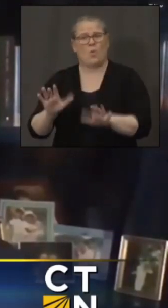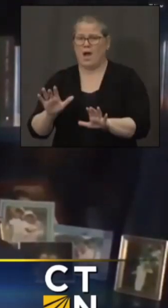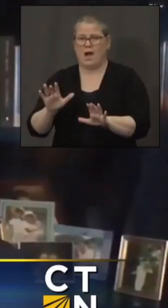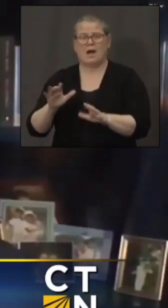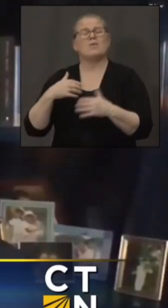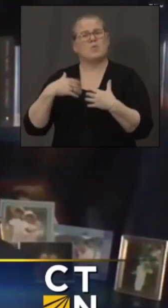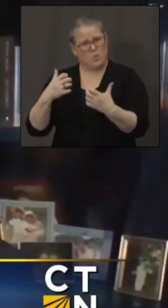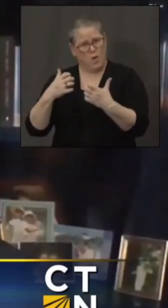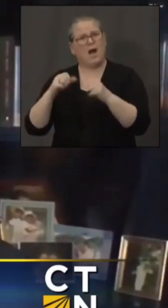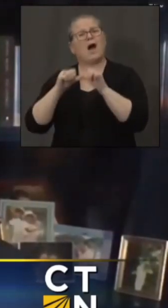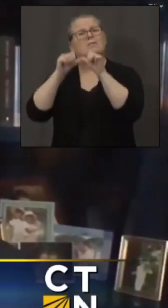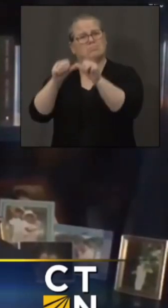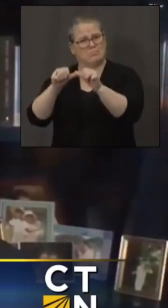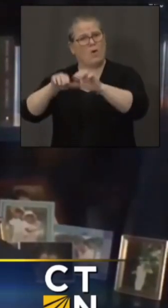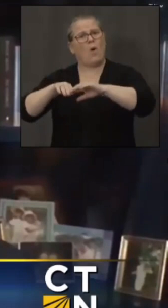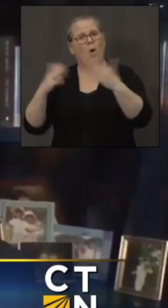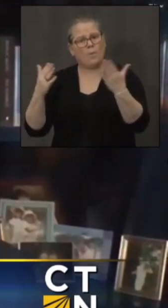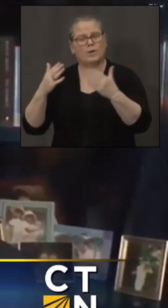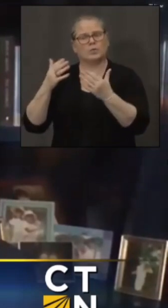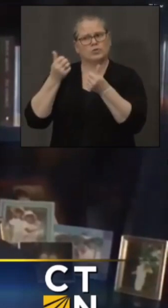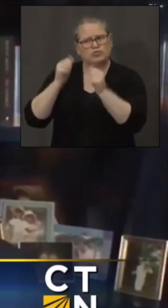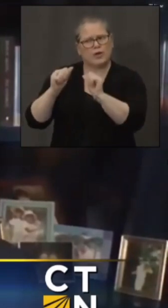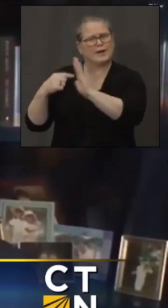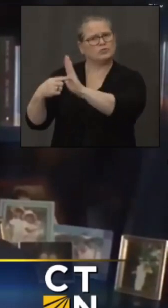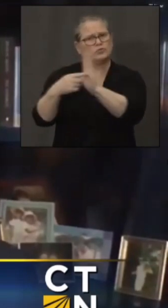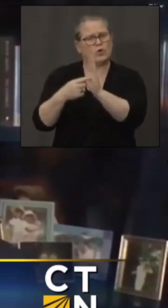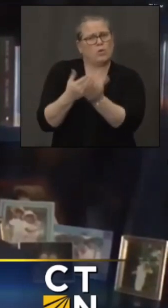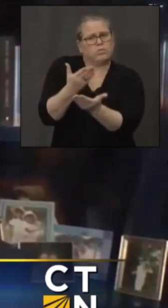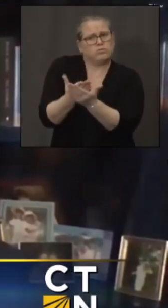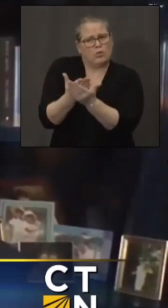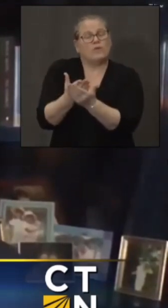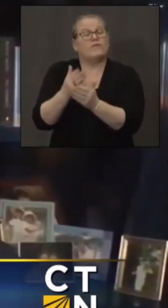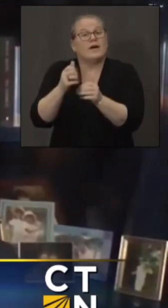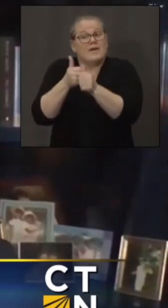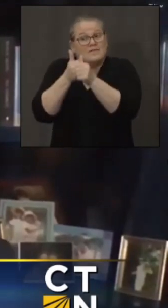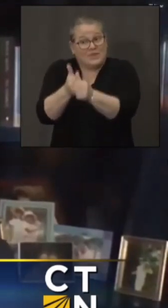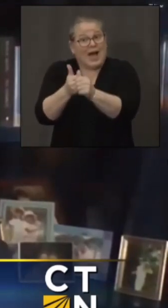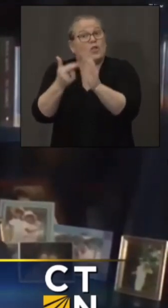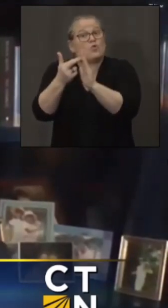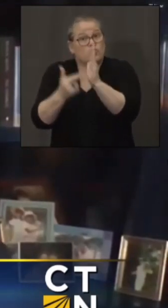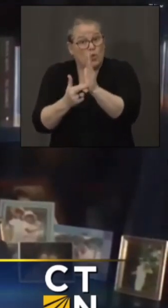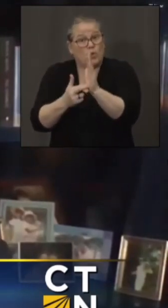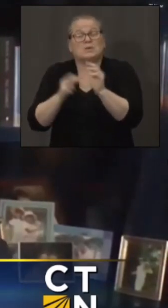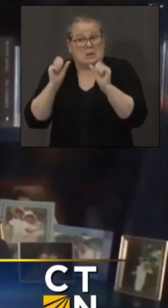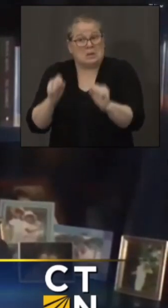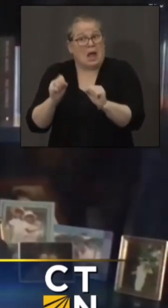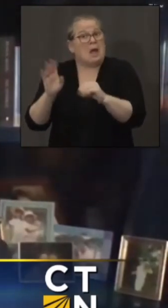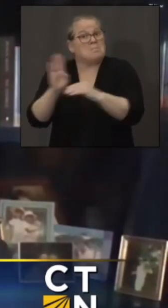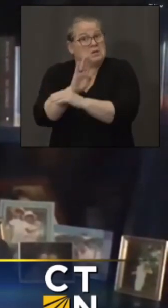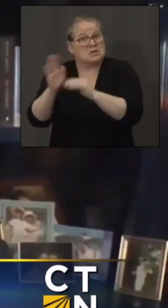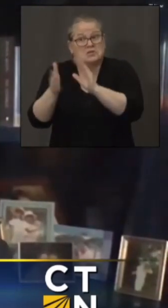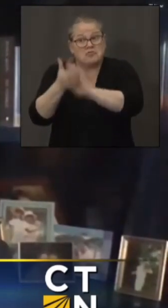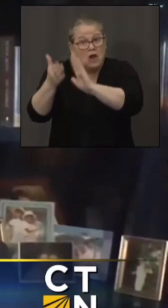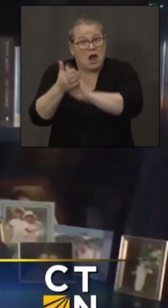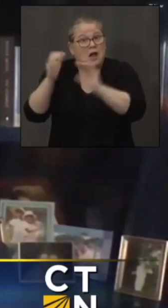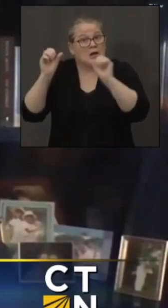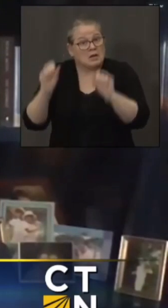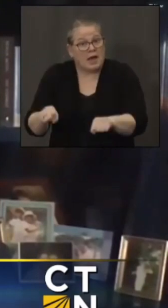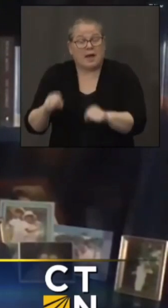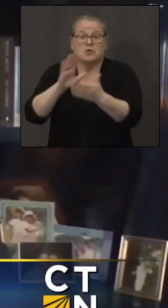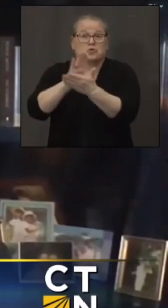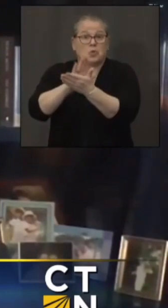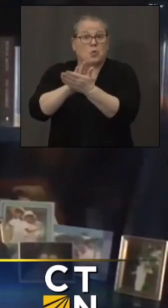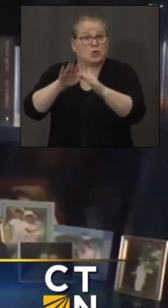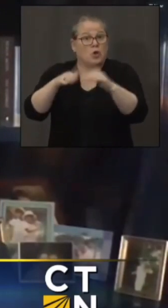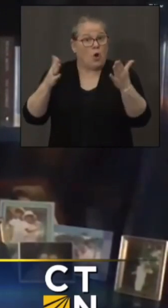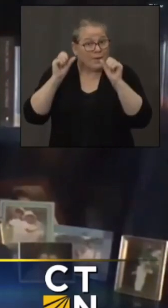operate retail safely. We can operate, restaurants safely within the hours. And that's why it's really important that we get this right